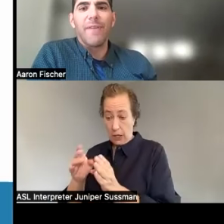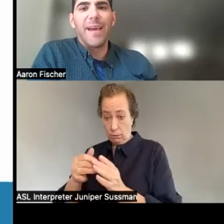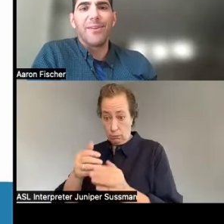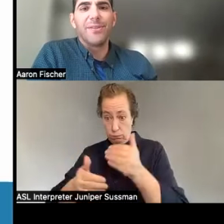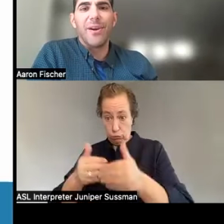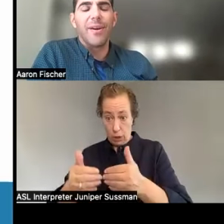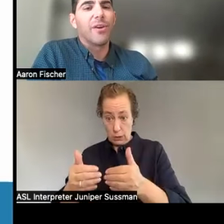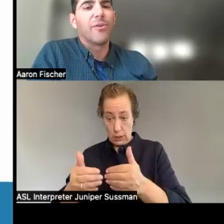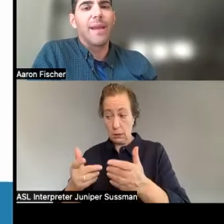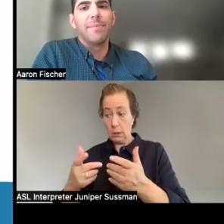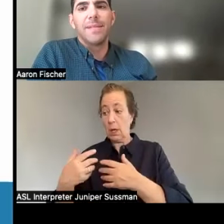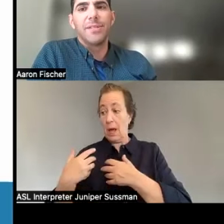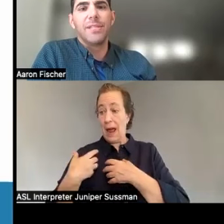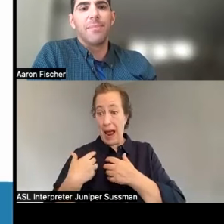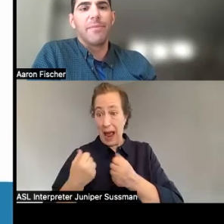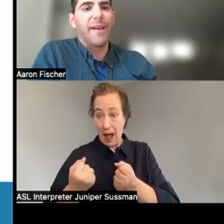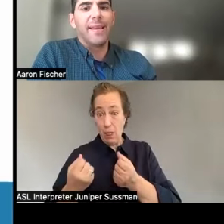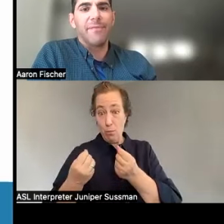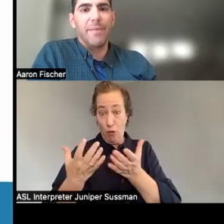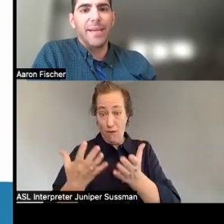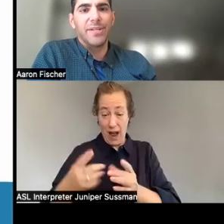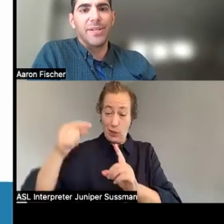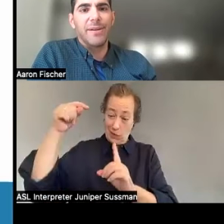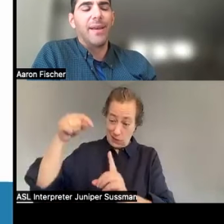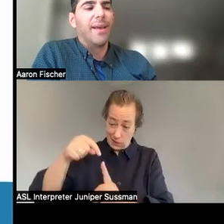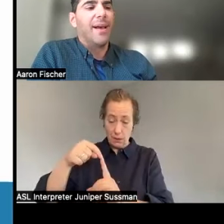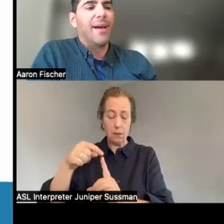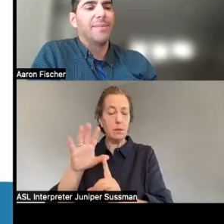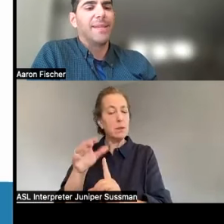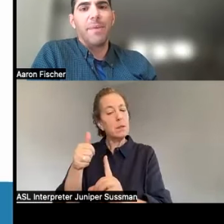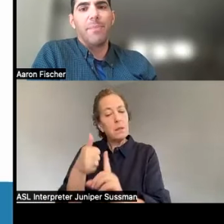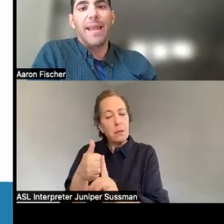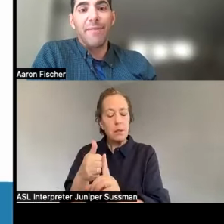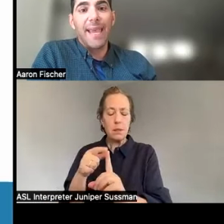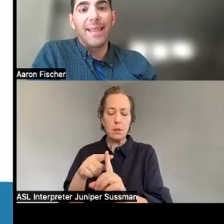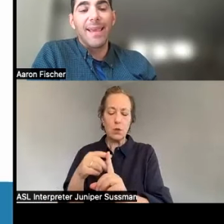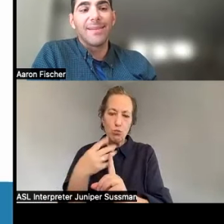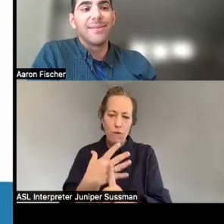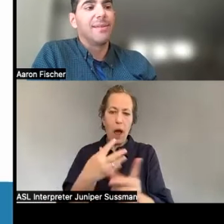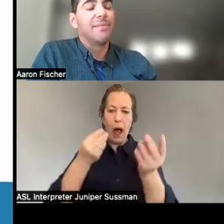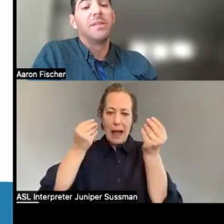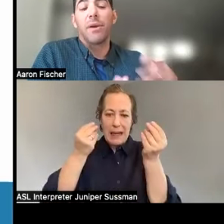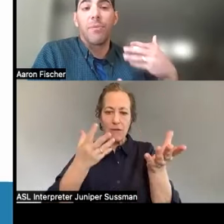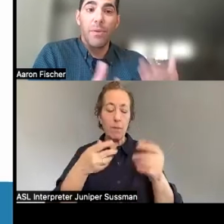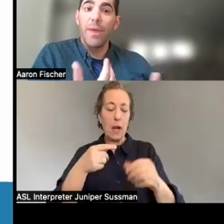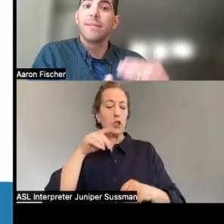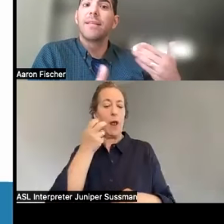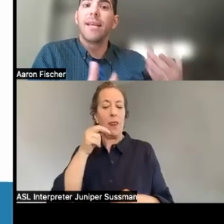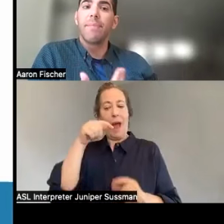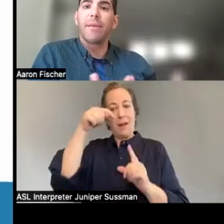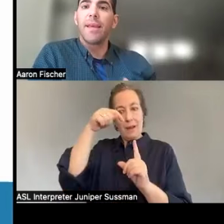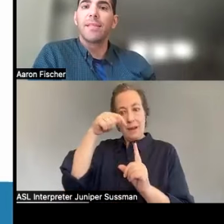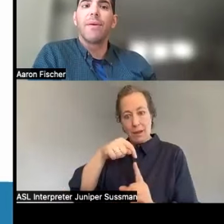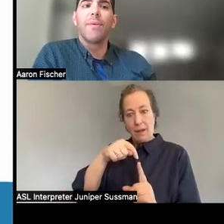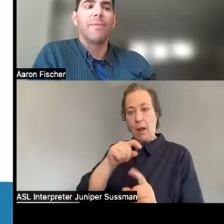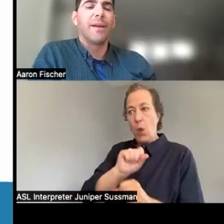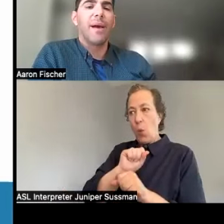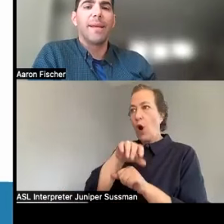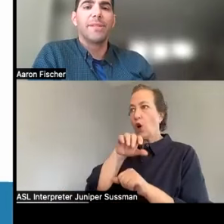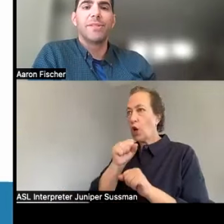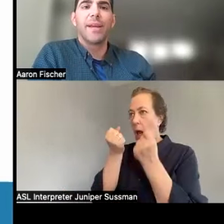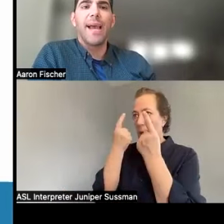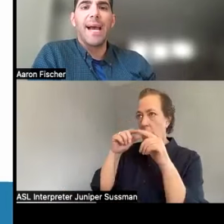Health providers are in a great position to provide information to help people navigate things, talk through things, think about things, about